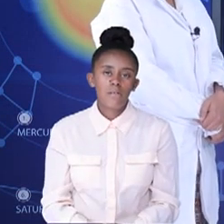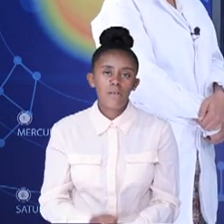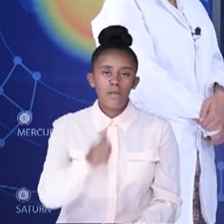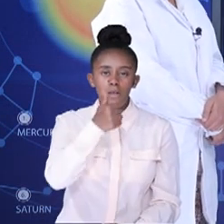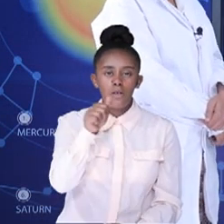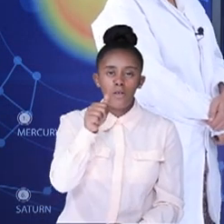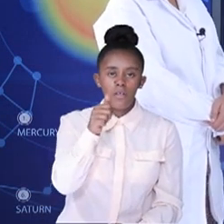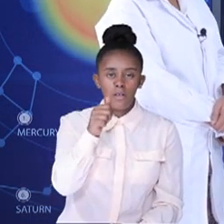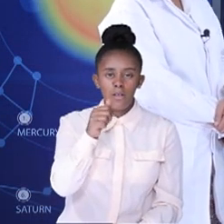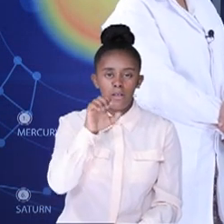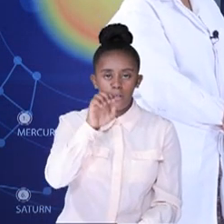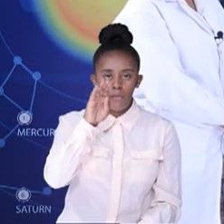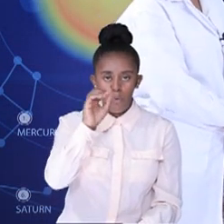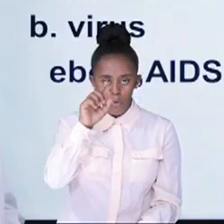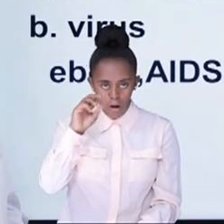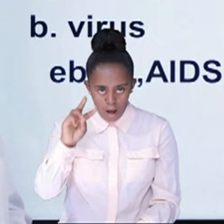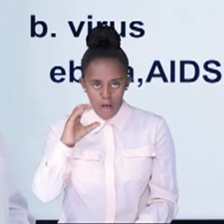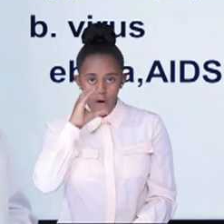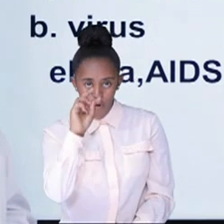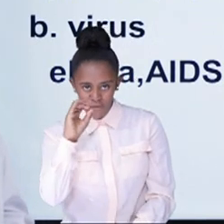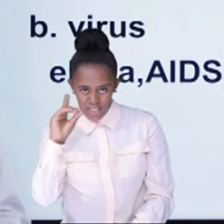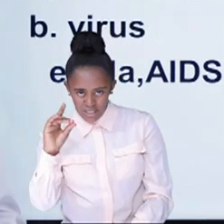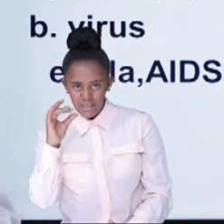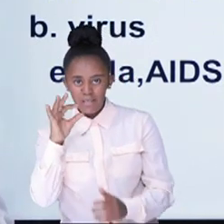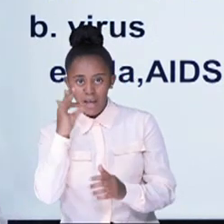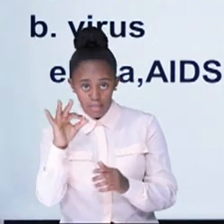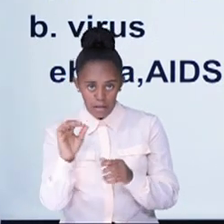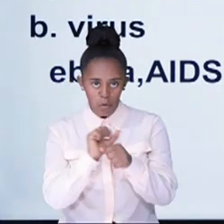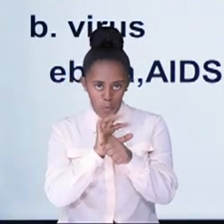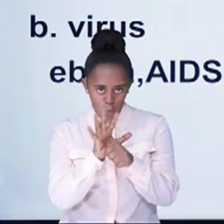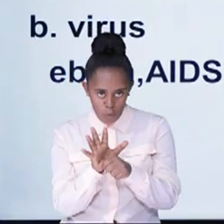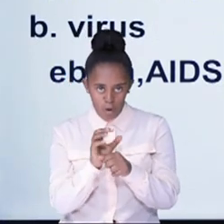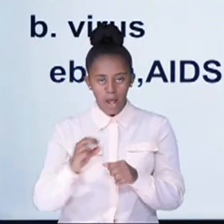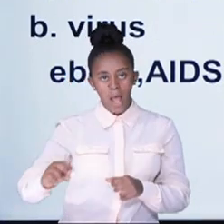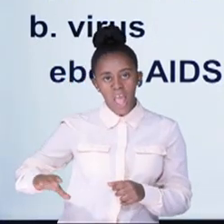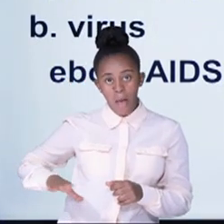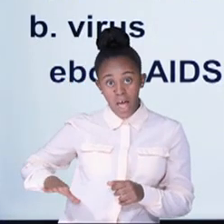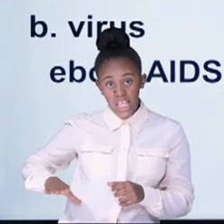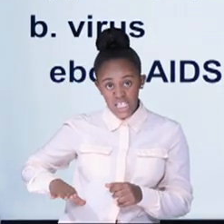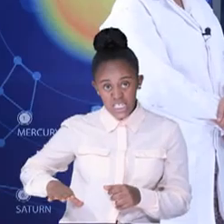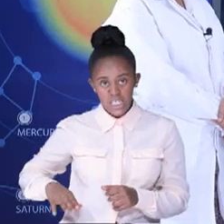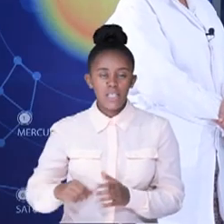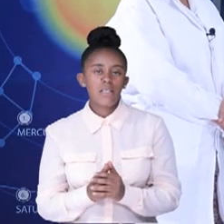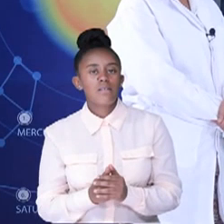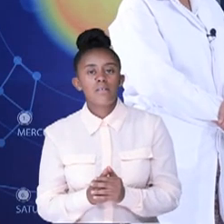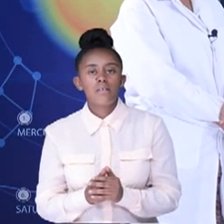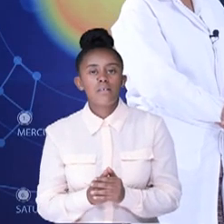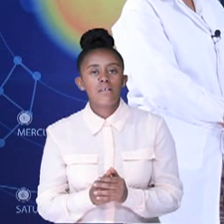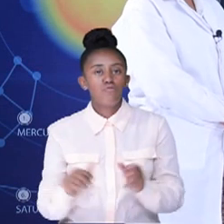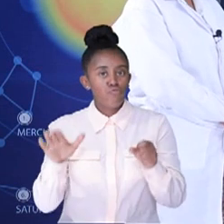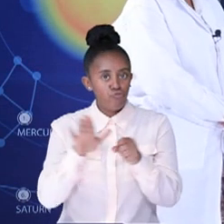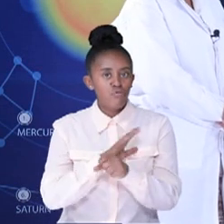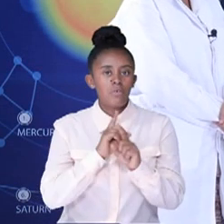Ebola, AIDS, COVID-19, hepatitis, flu. If say like this, you got